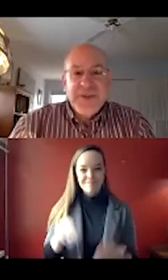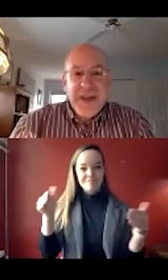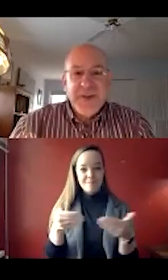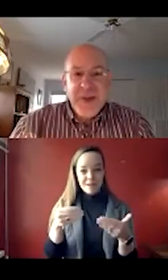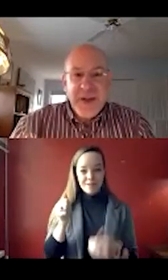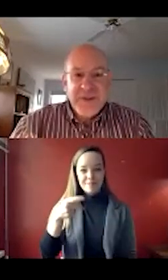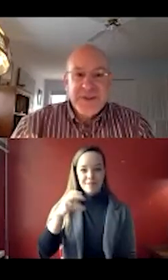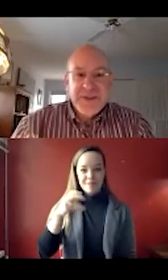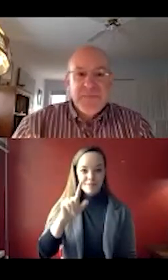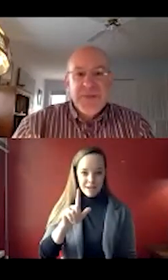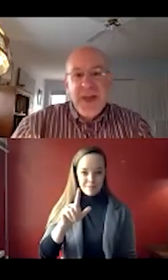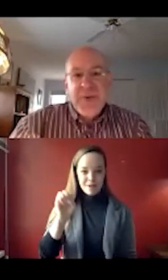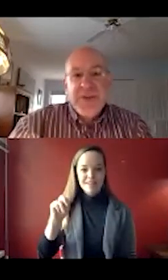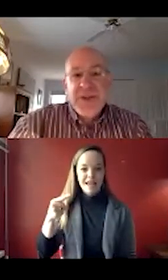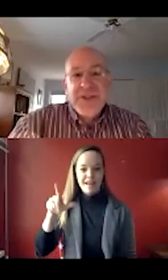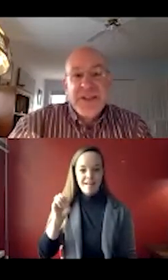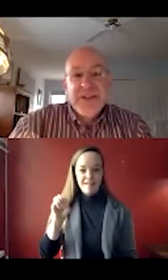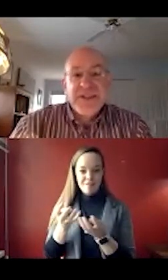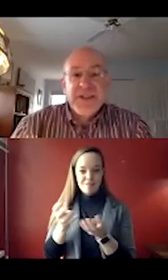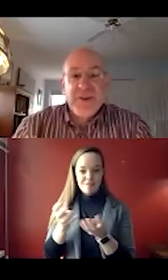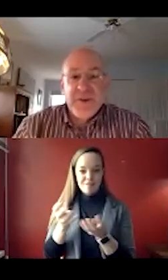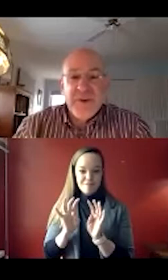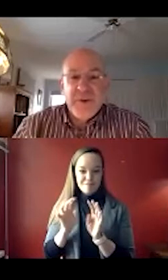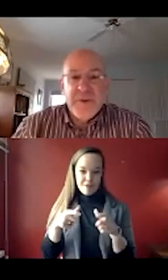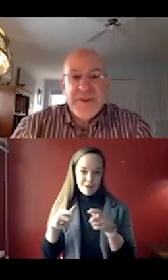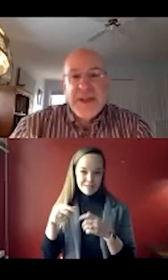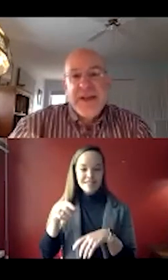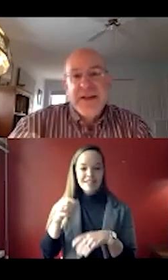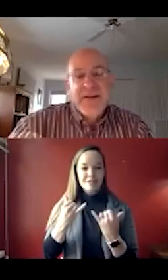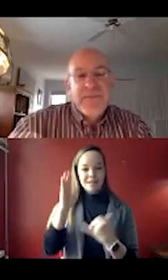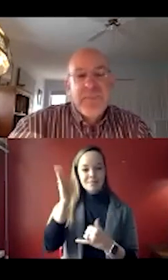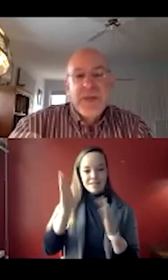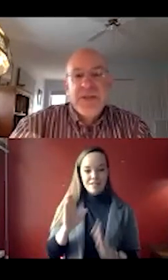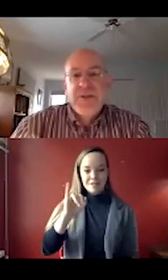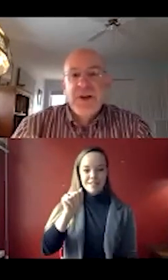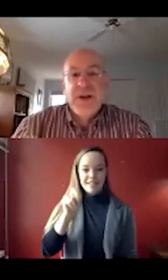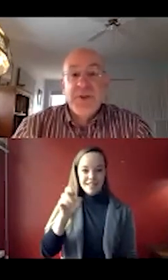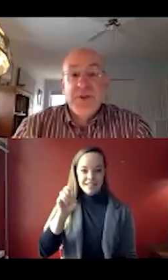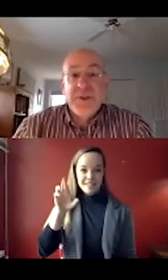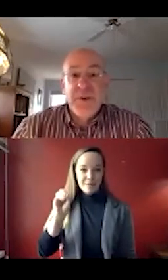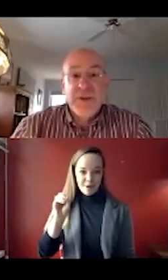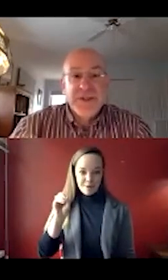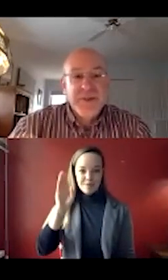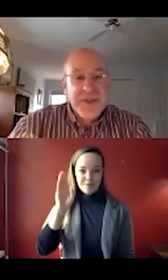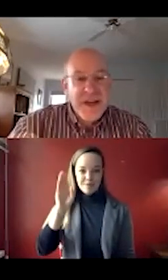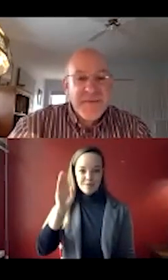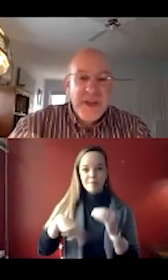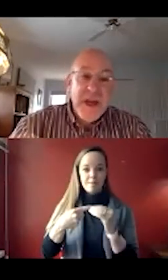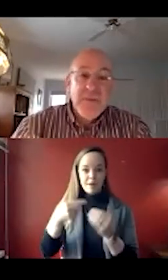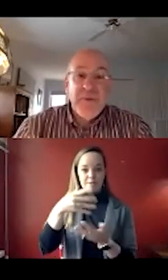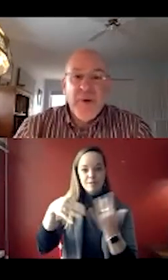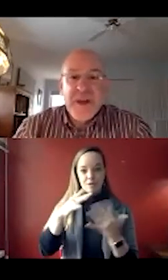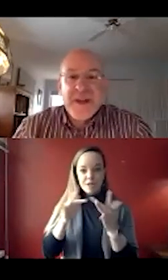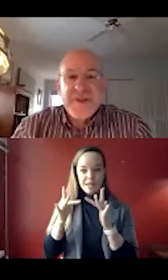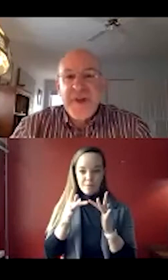April's Angle Rounds. Today, our presenter is Cero, who will be presenting a talk on social networks and suicide.